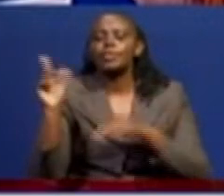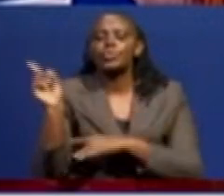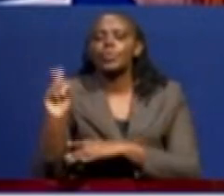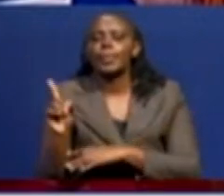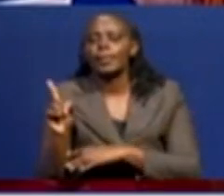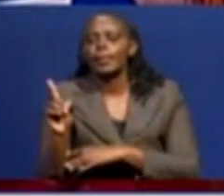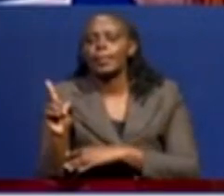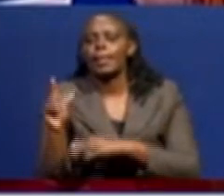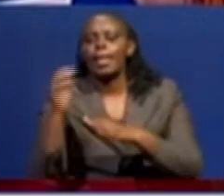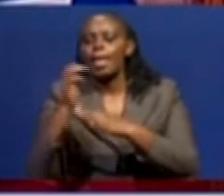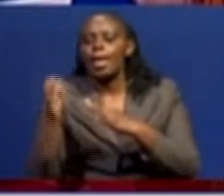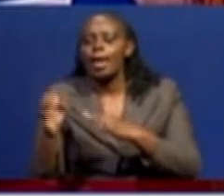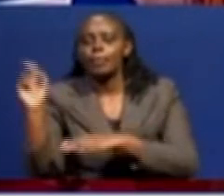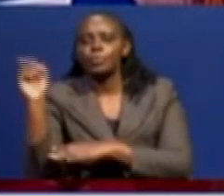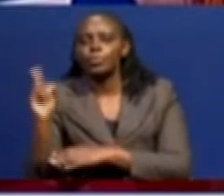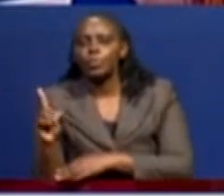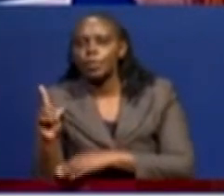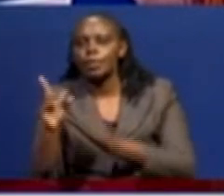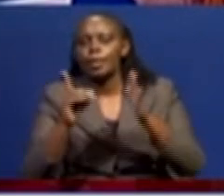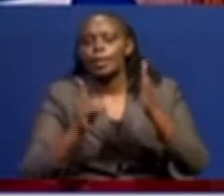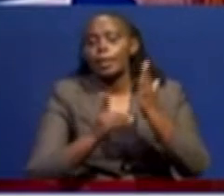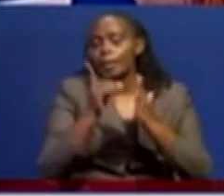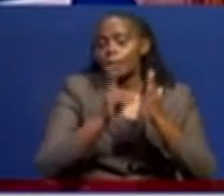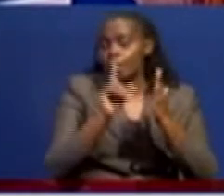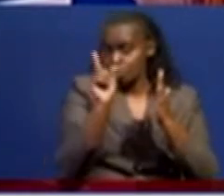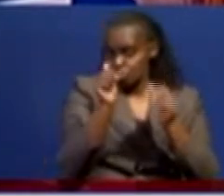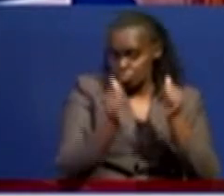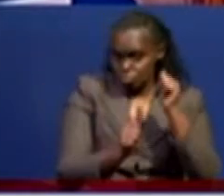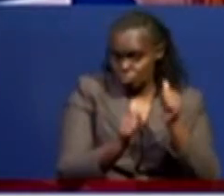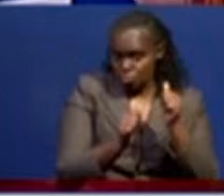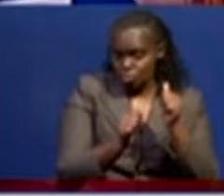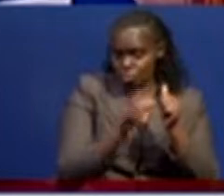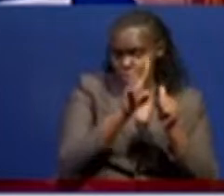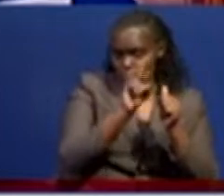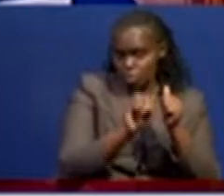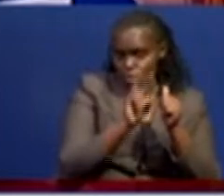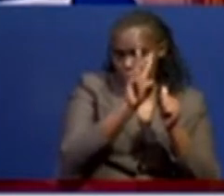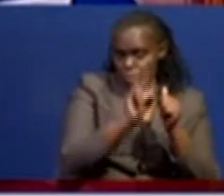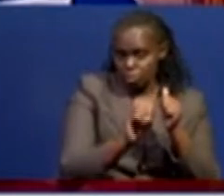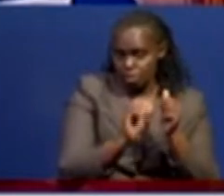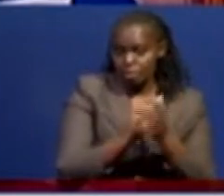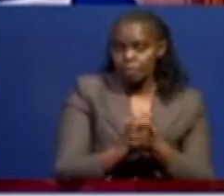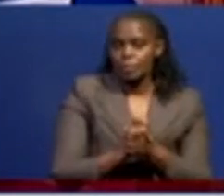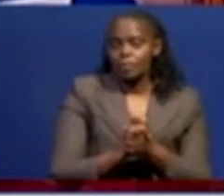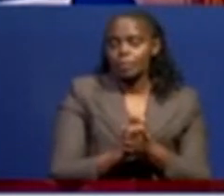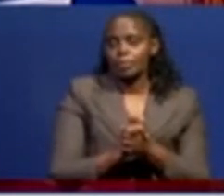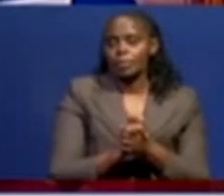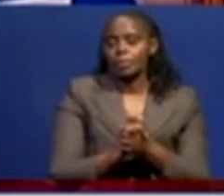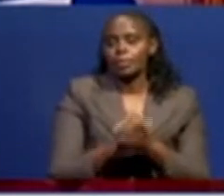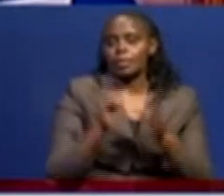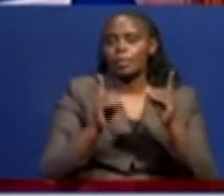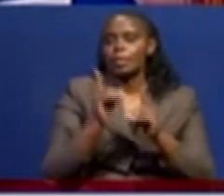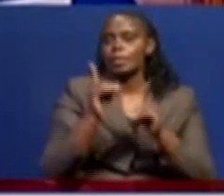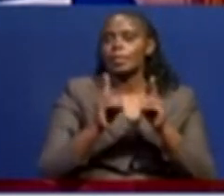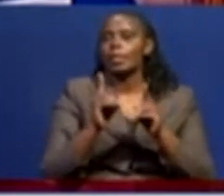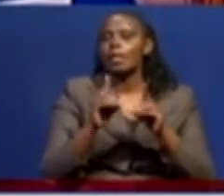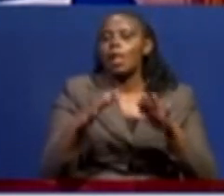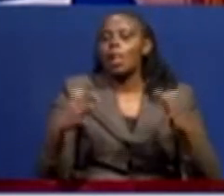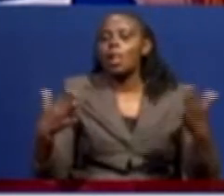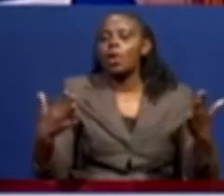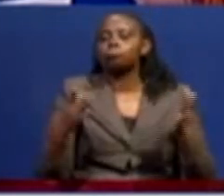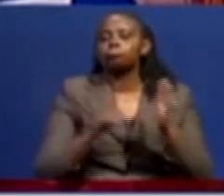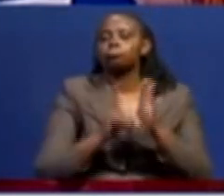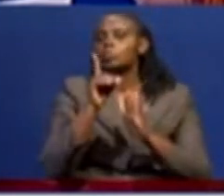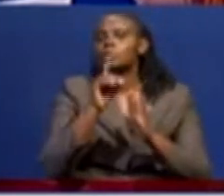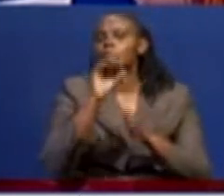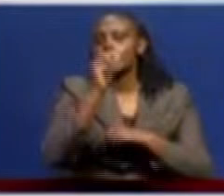supposed to expire? From which date was it gazetted? 2020. How long